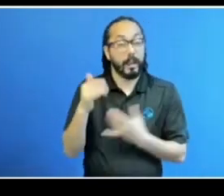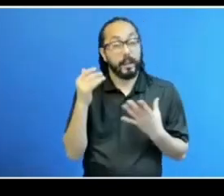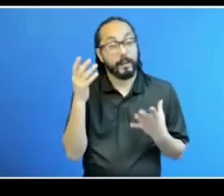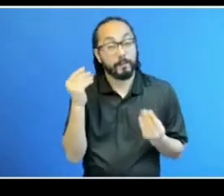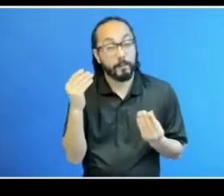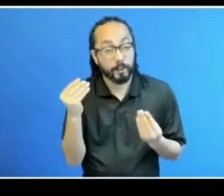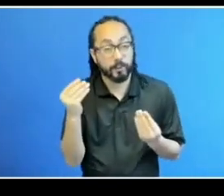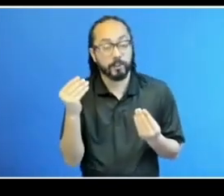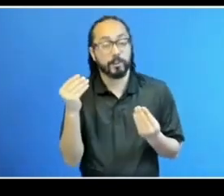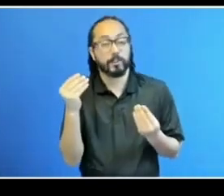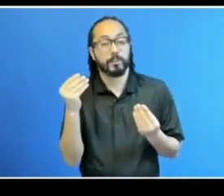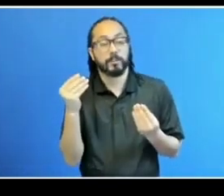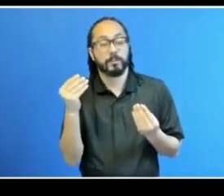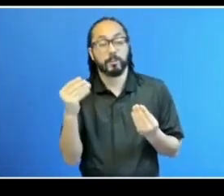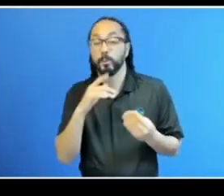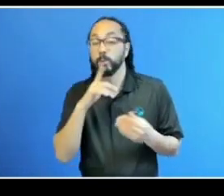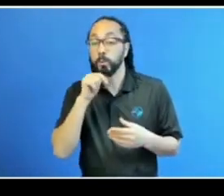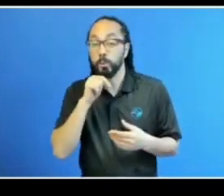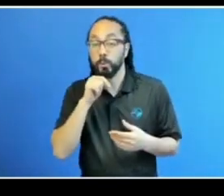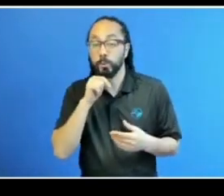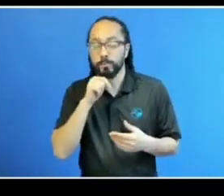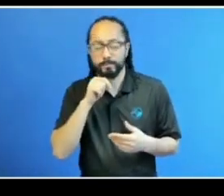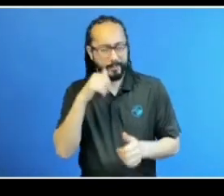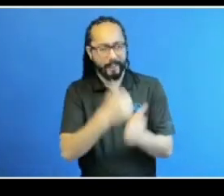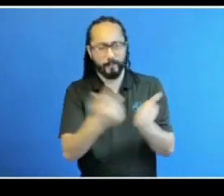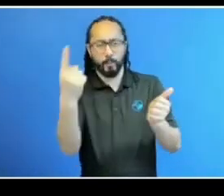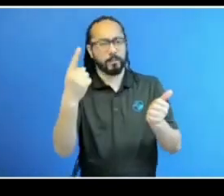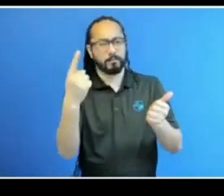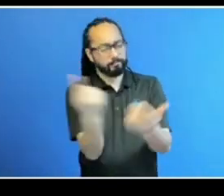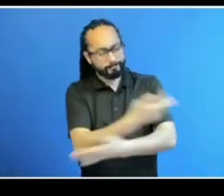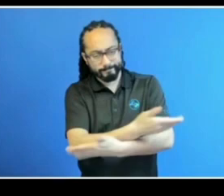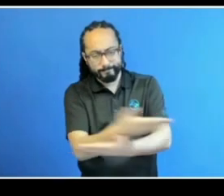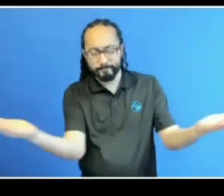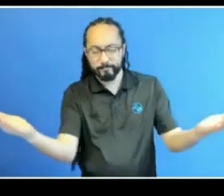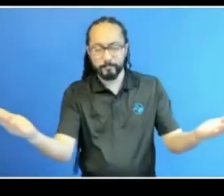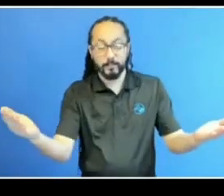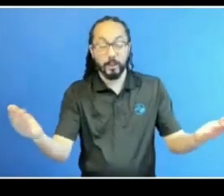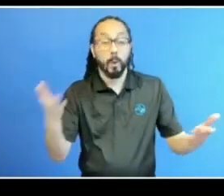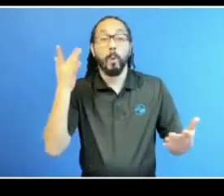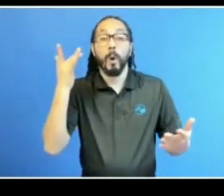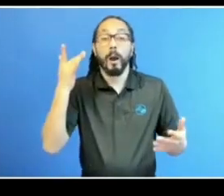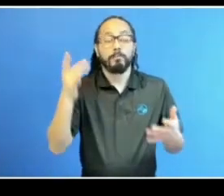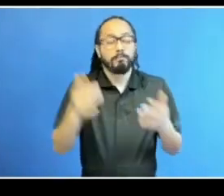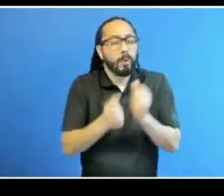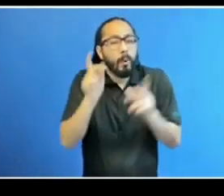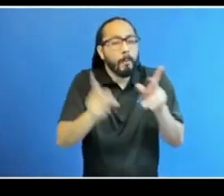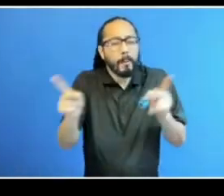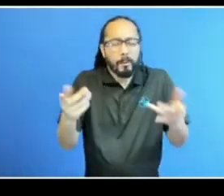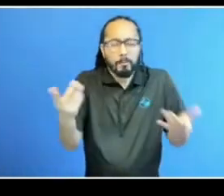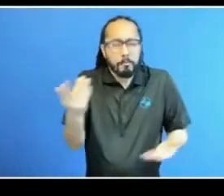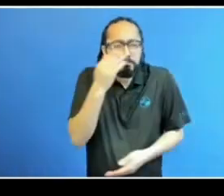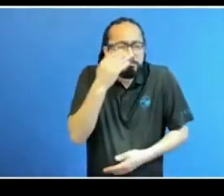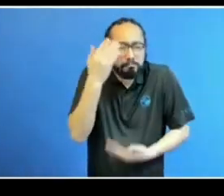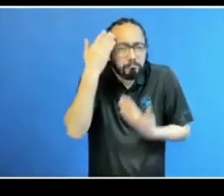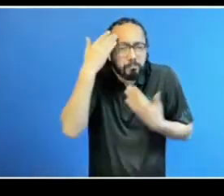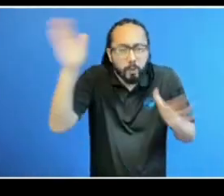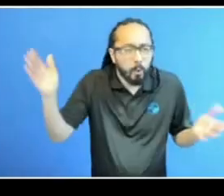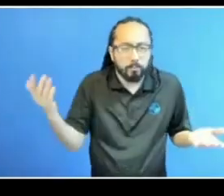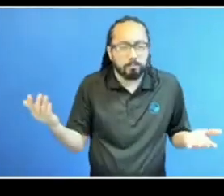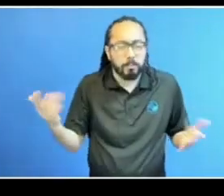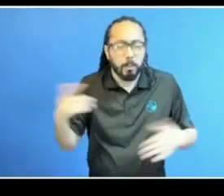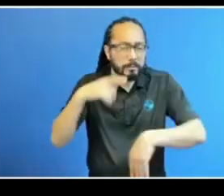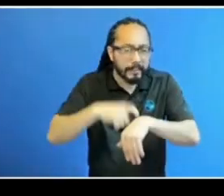the everyday consumer because they don't have the time or they're just not aware. If people are aware, they